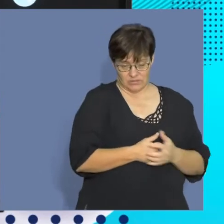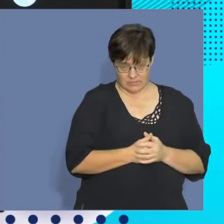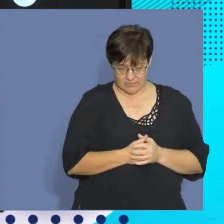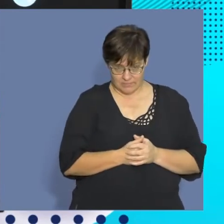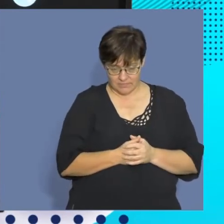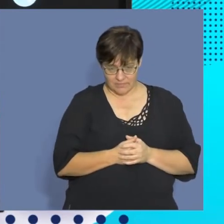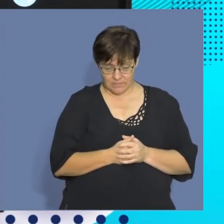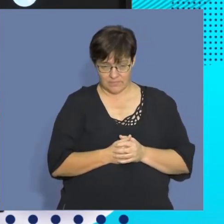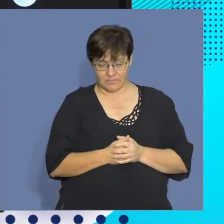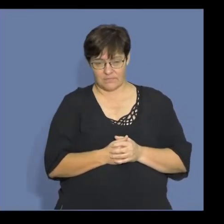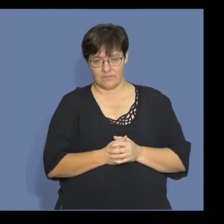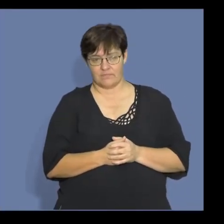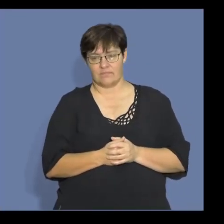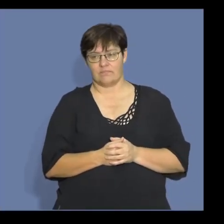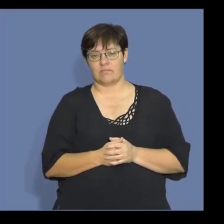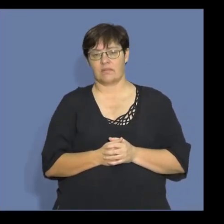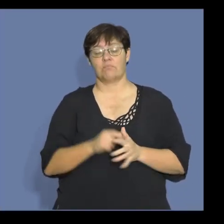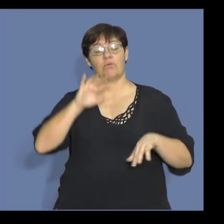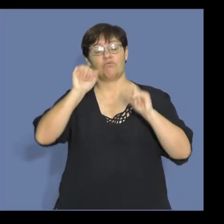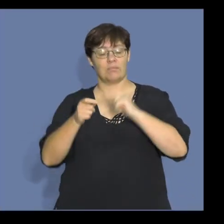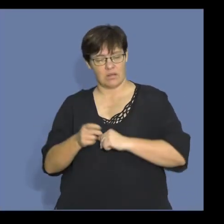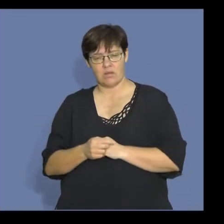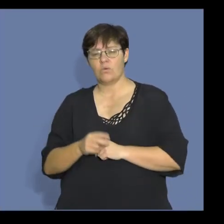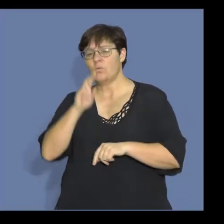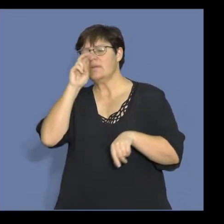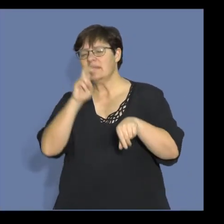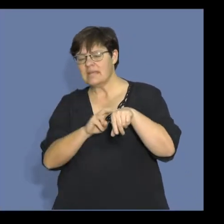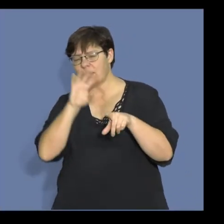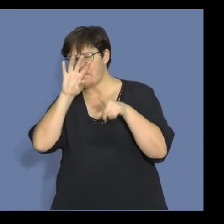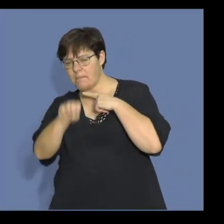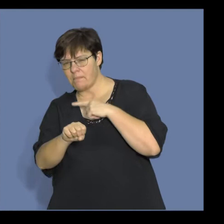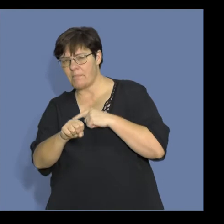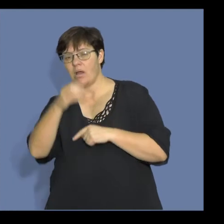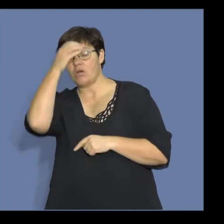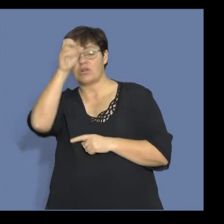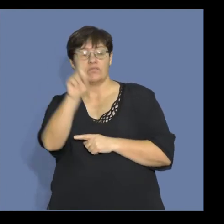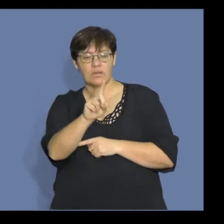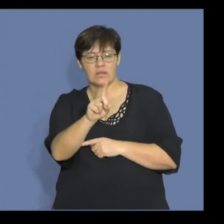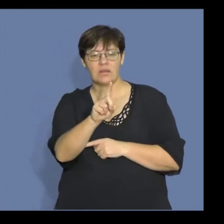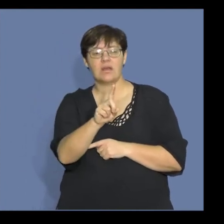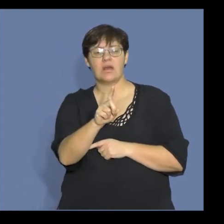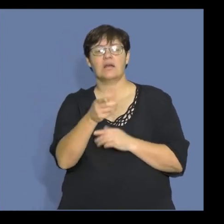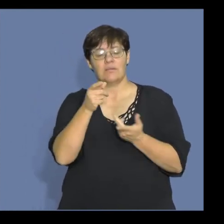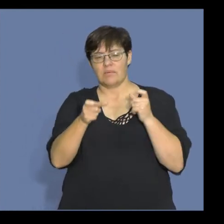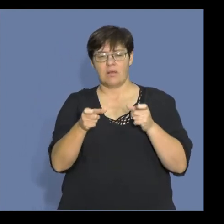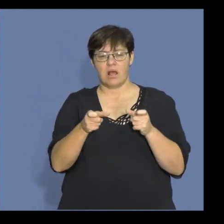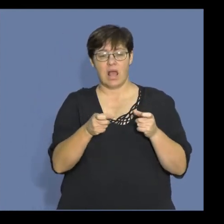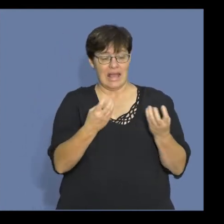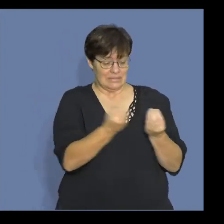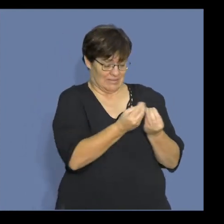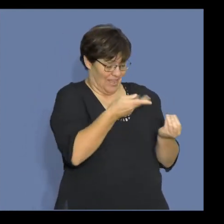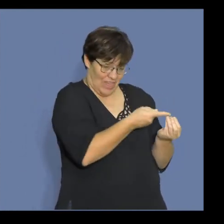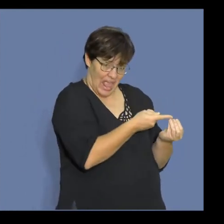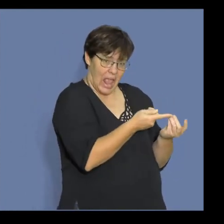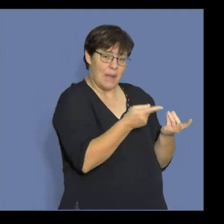area, and that's the concept of indigenous. As we wrap this up, we need to recognize that the concept of extinction